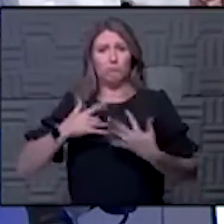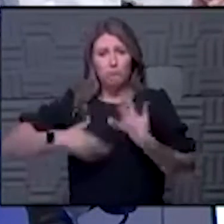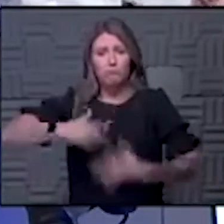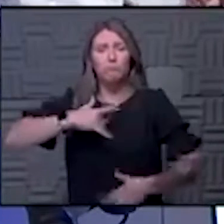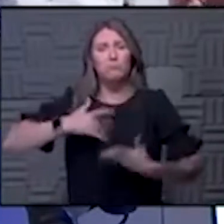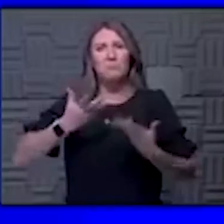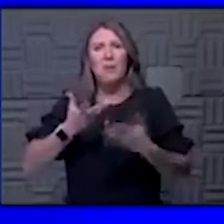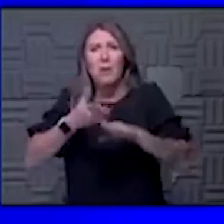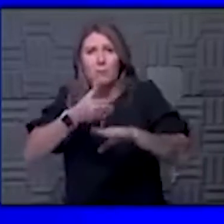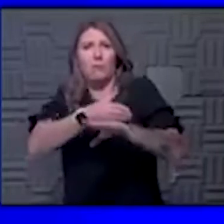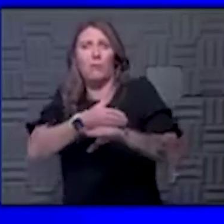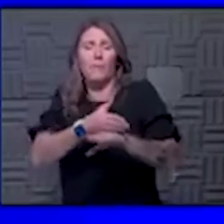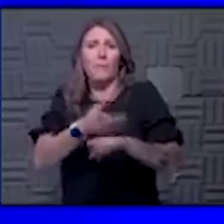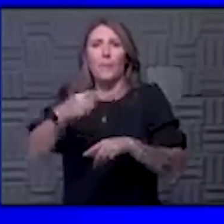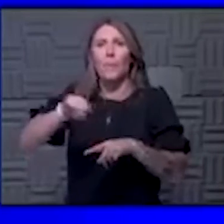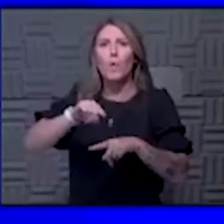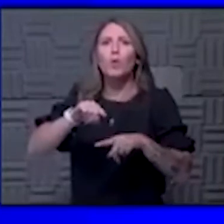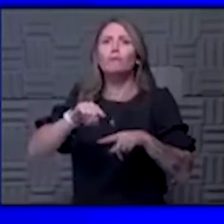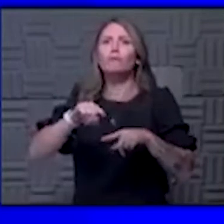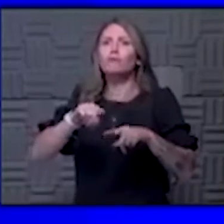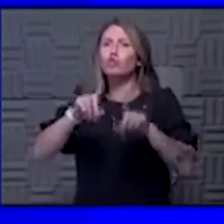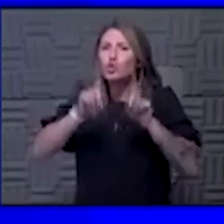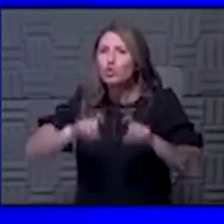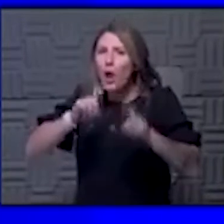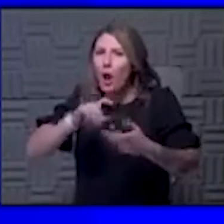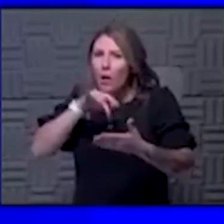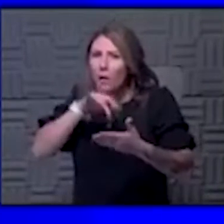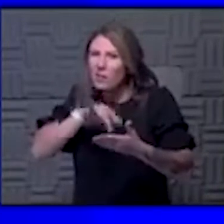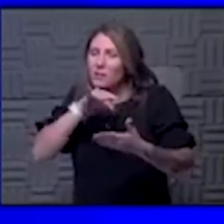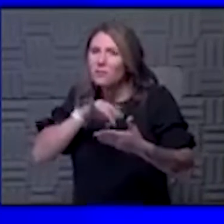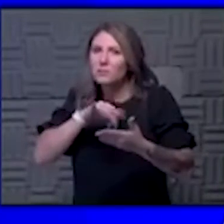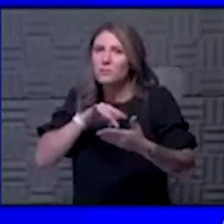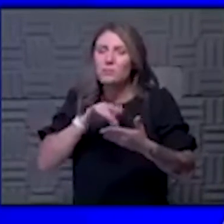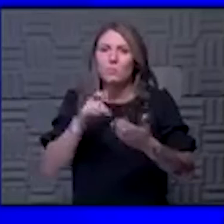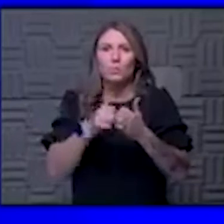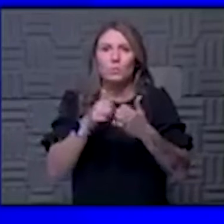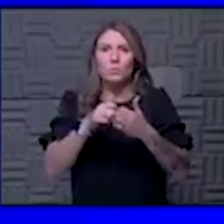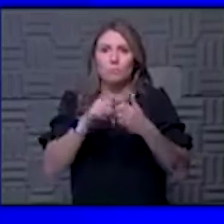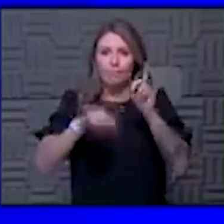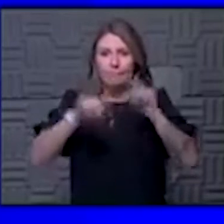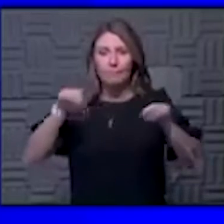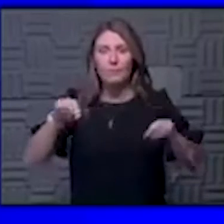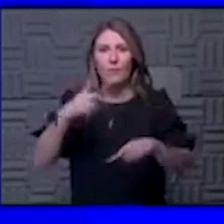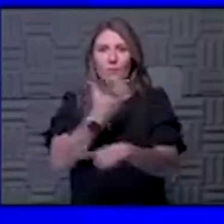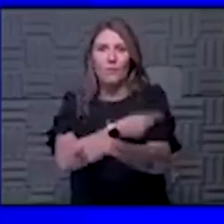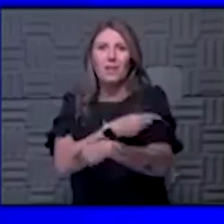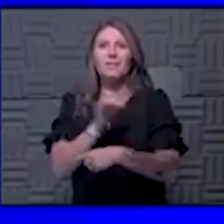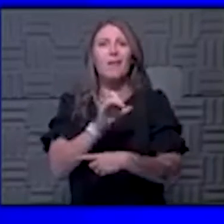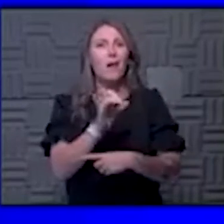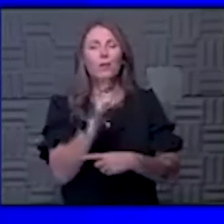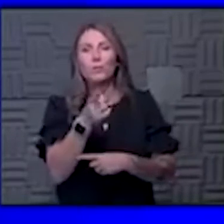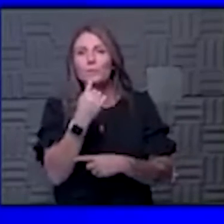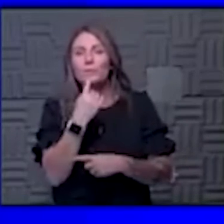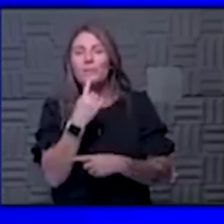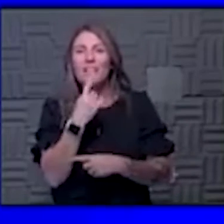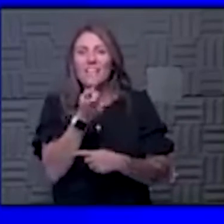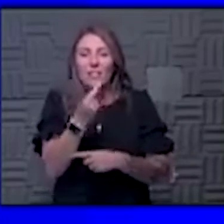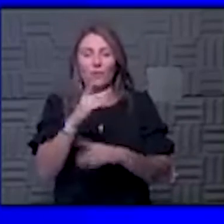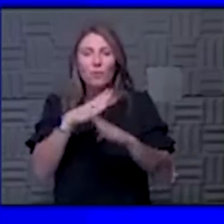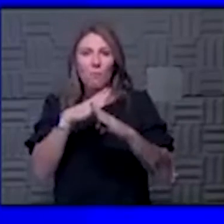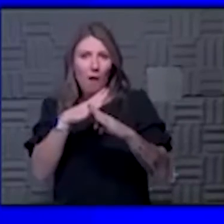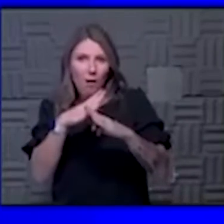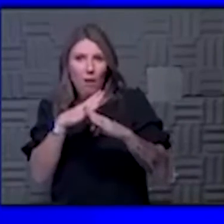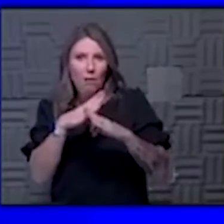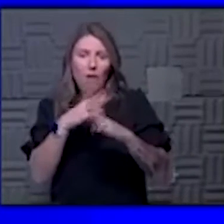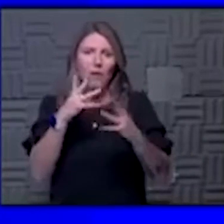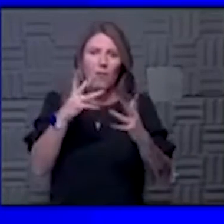actually trials that are actively being looked at with different types of vaccines. There is the thought, just like you said, there is some immune